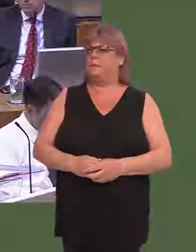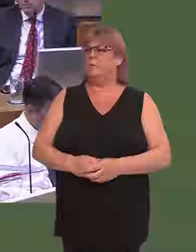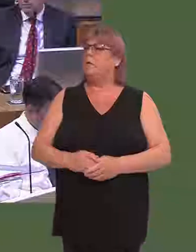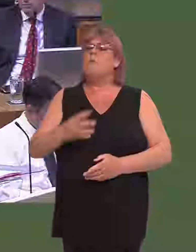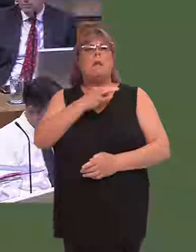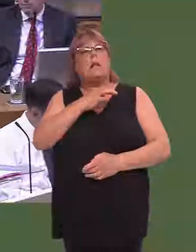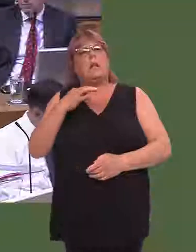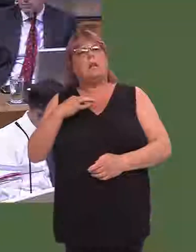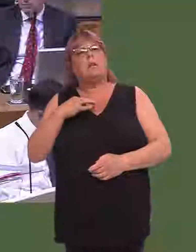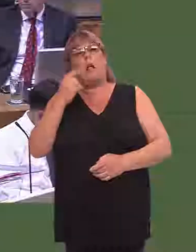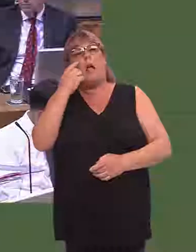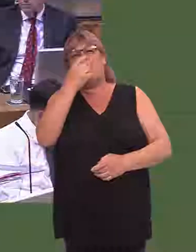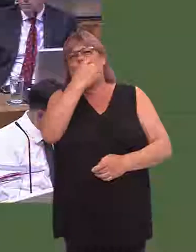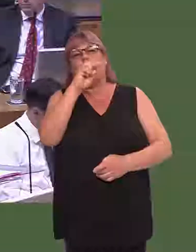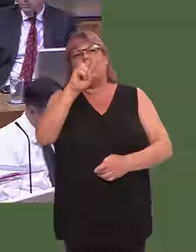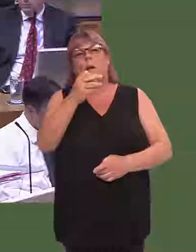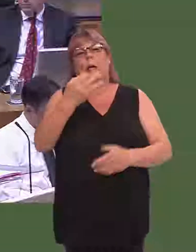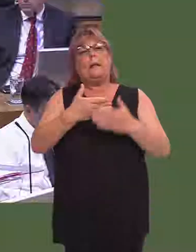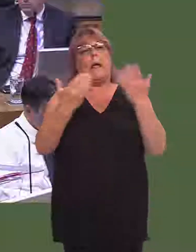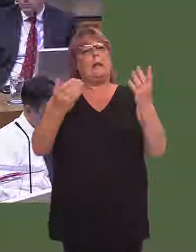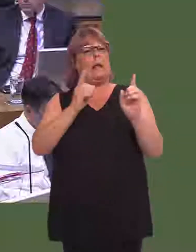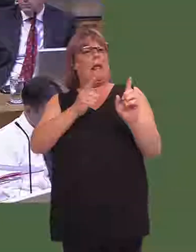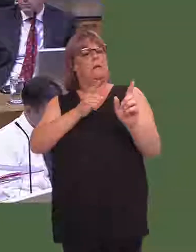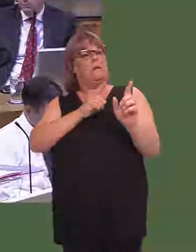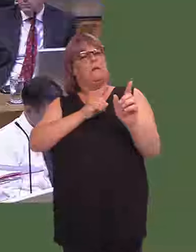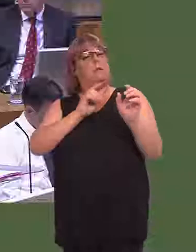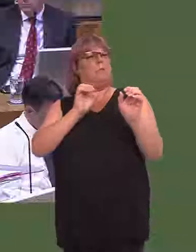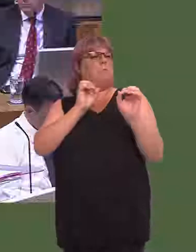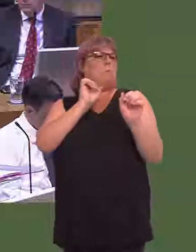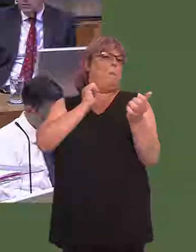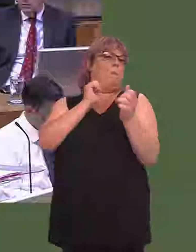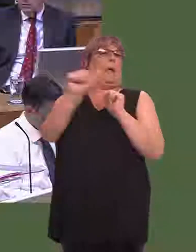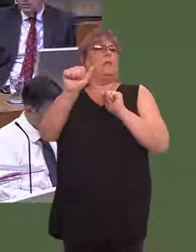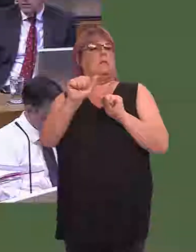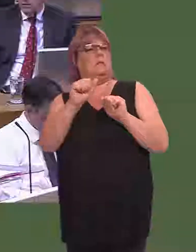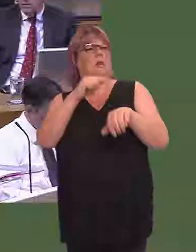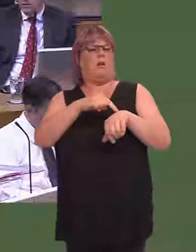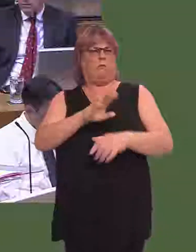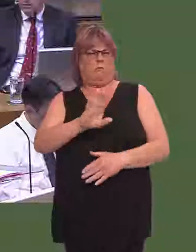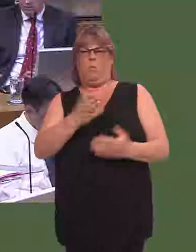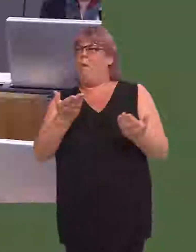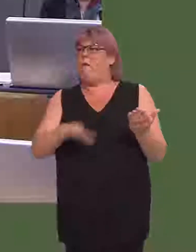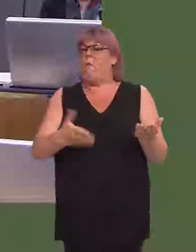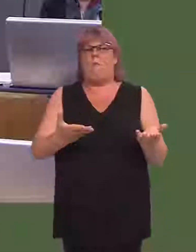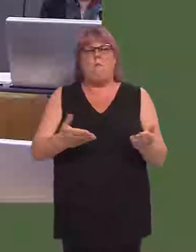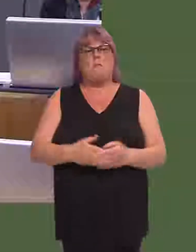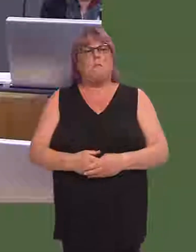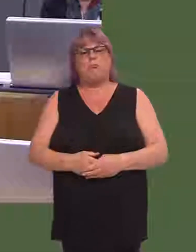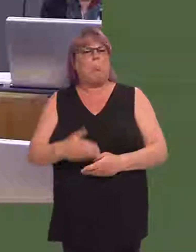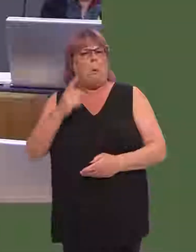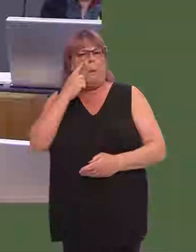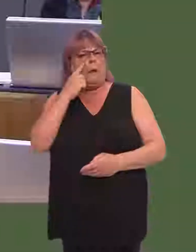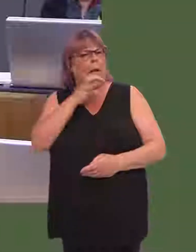target would work. Where's that come from? Where is the clinical evidence to say that 28 days is some kind of golden figure? Politicians love these figures, but in